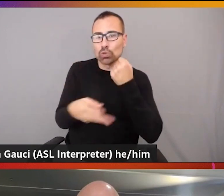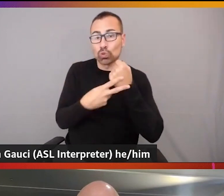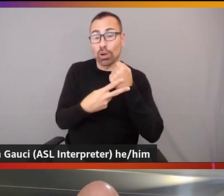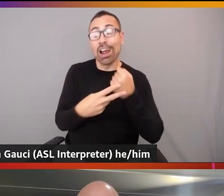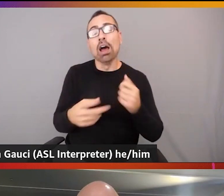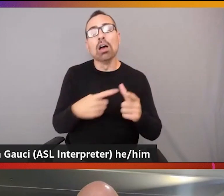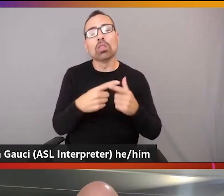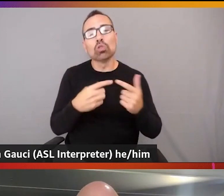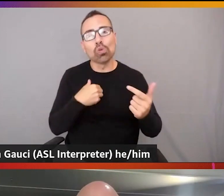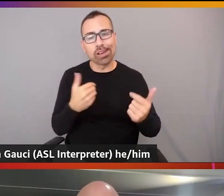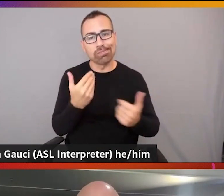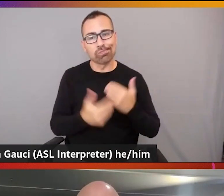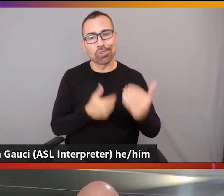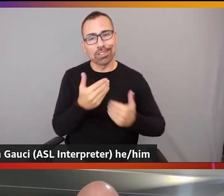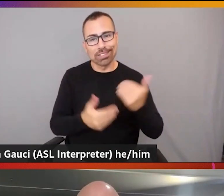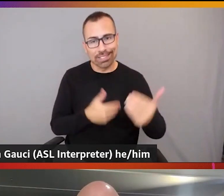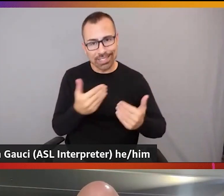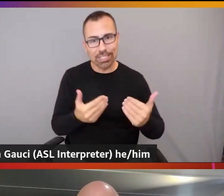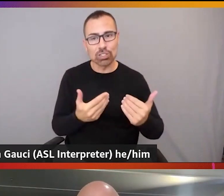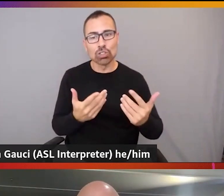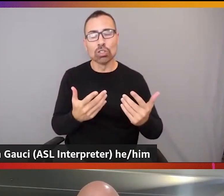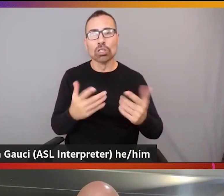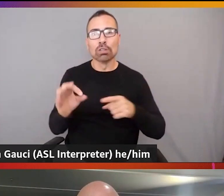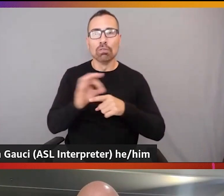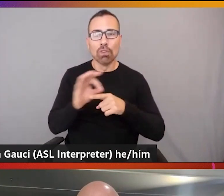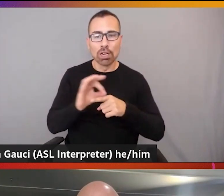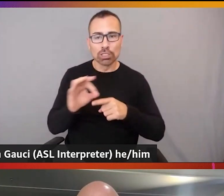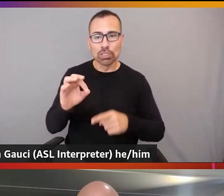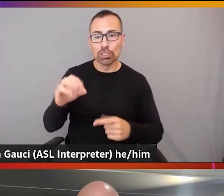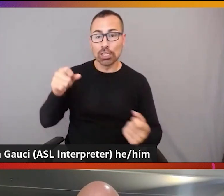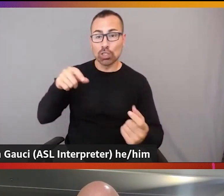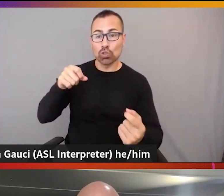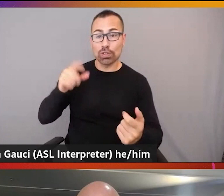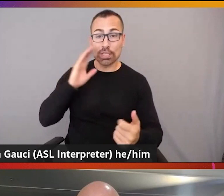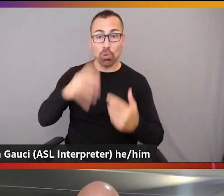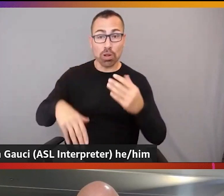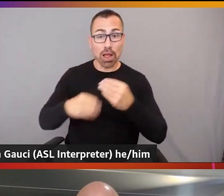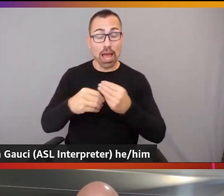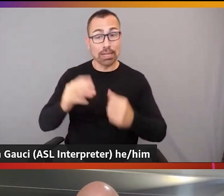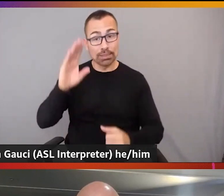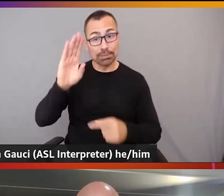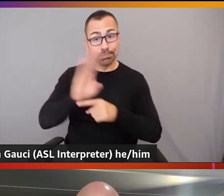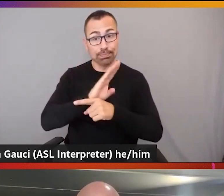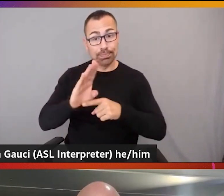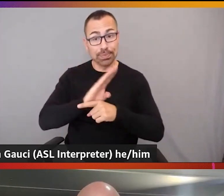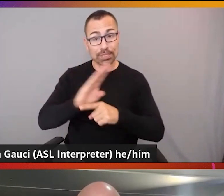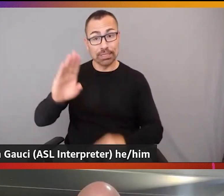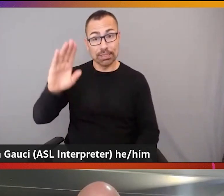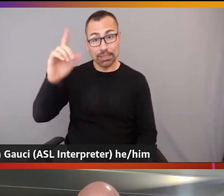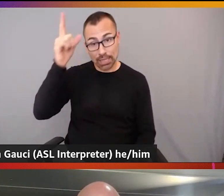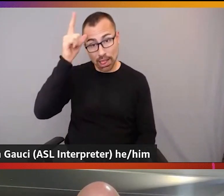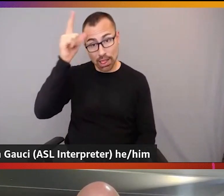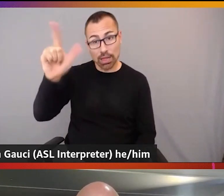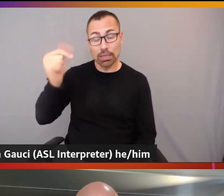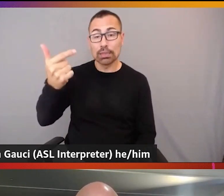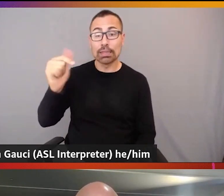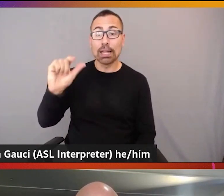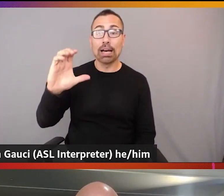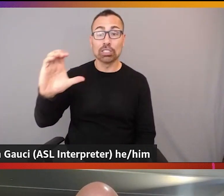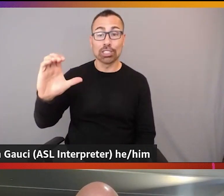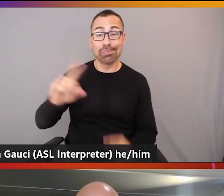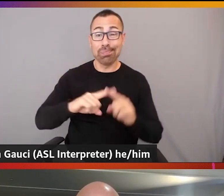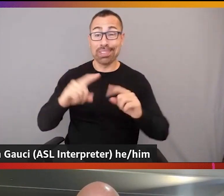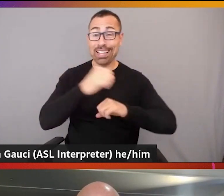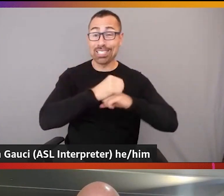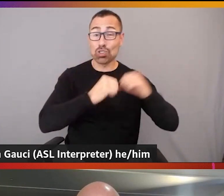procedures and functions and triggers, which, adds some level of business logic. But that's just the raw structure of the